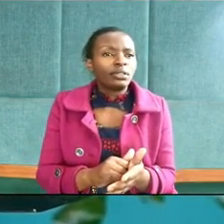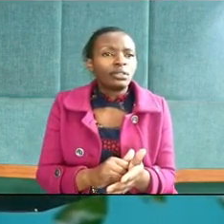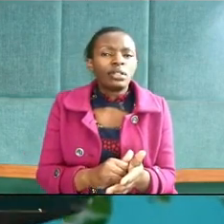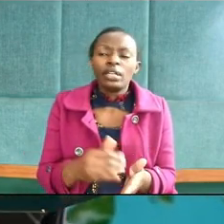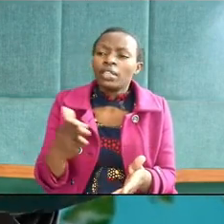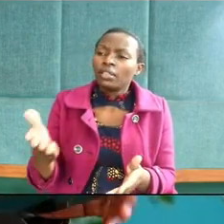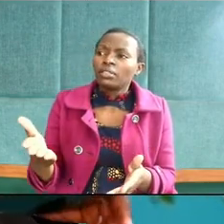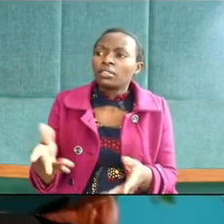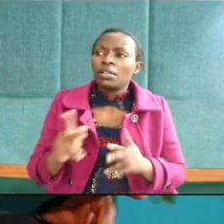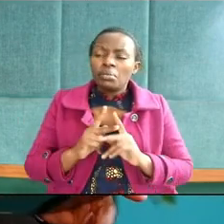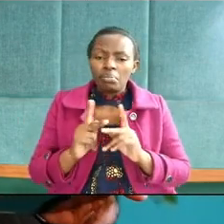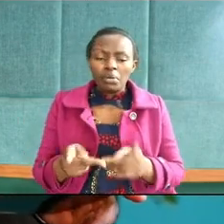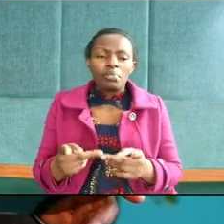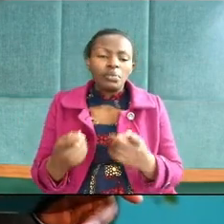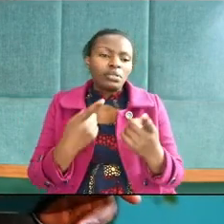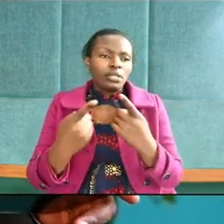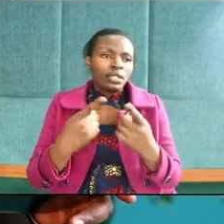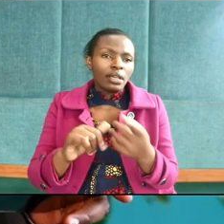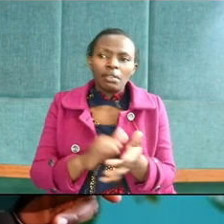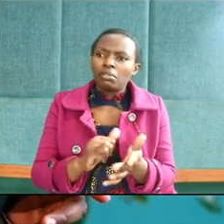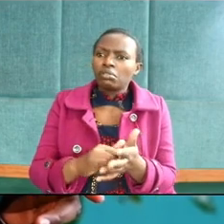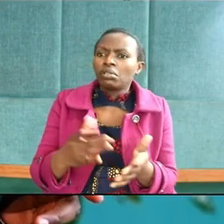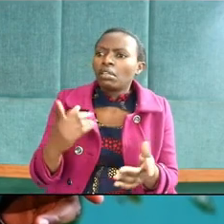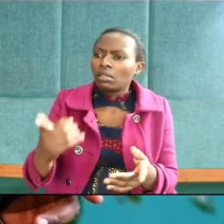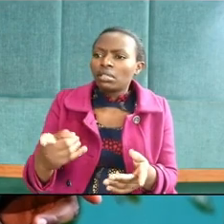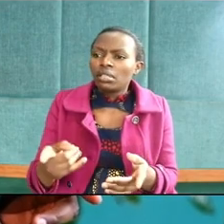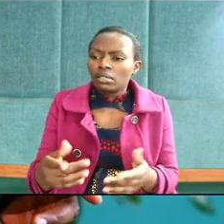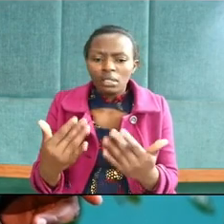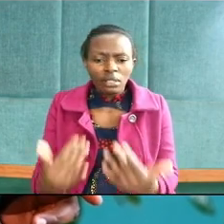they will tell you, no, she has started spitting.